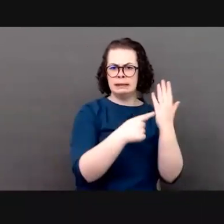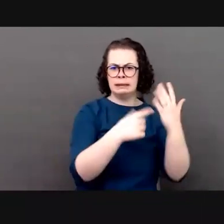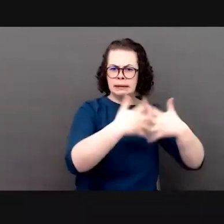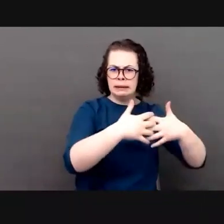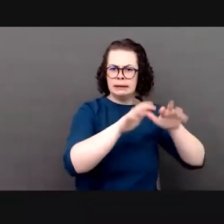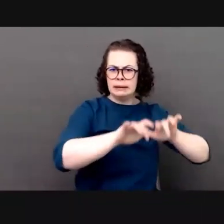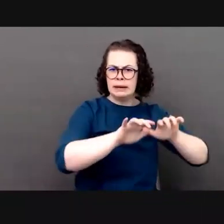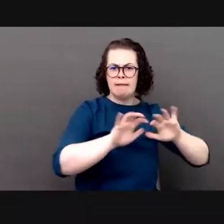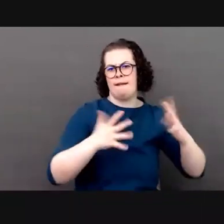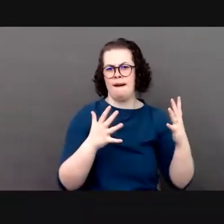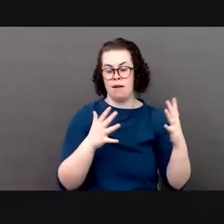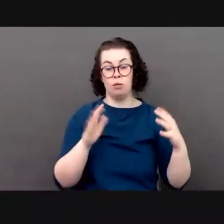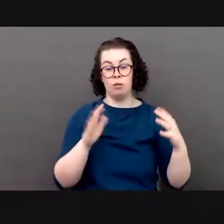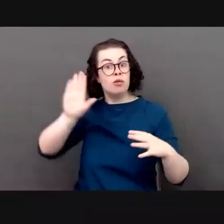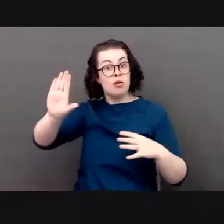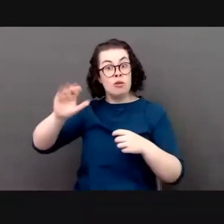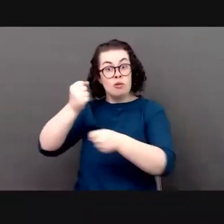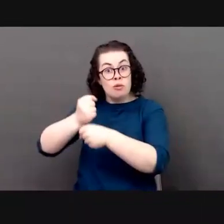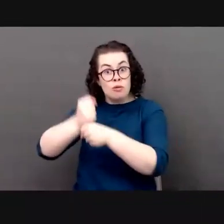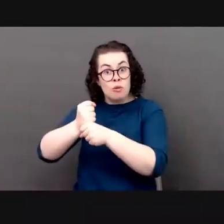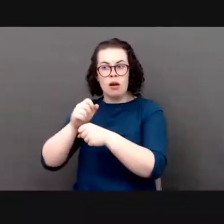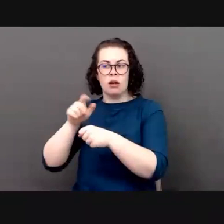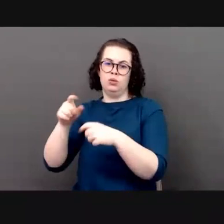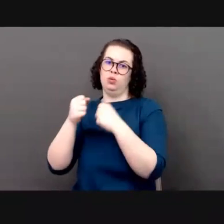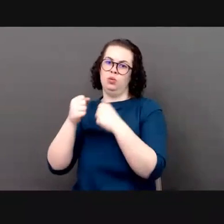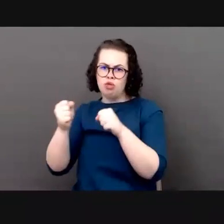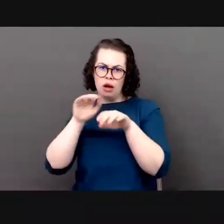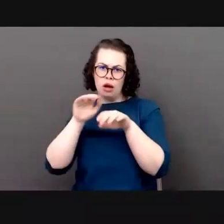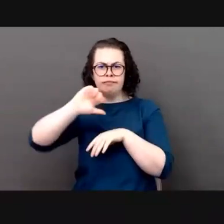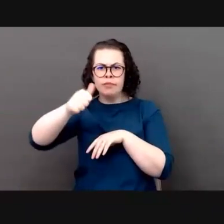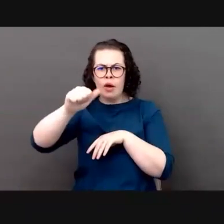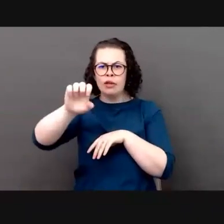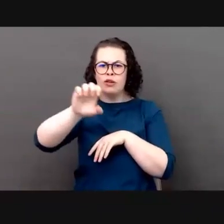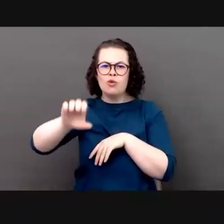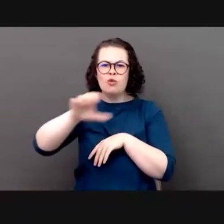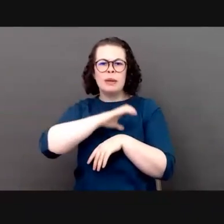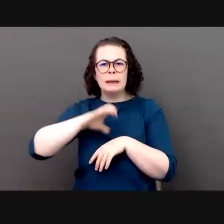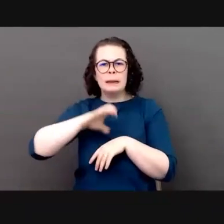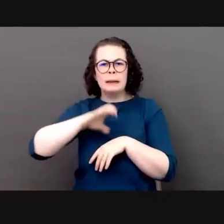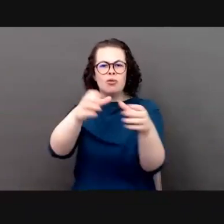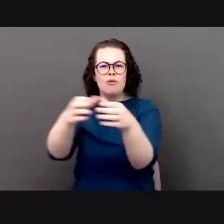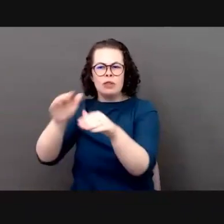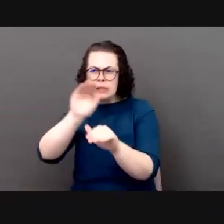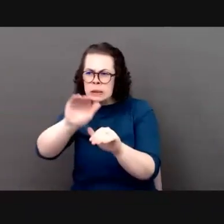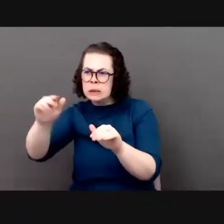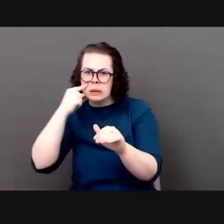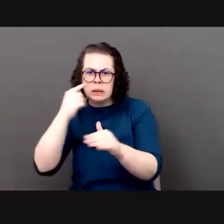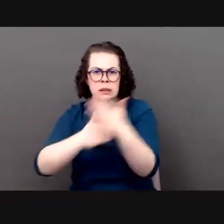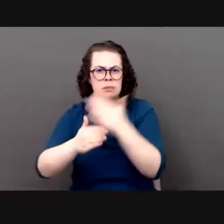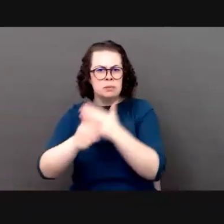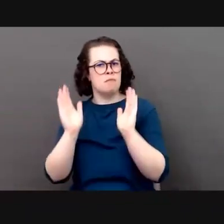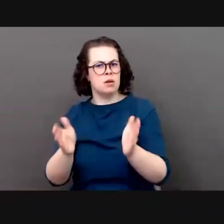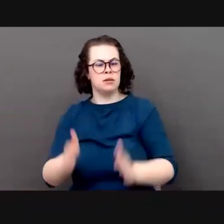unit for various disability-related units in the Commission. Her work in the inclusion unit of the